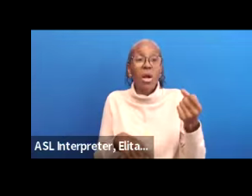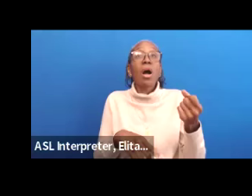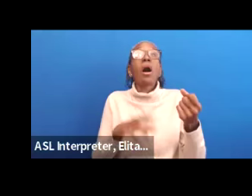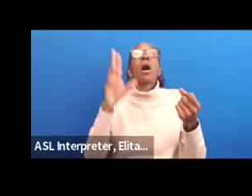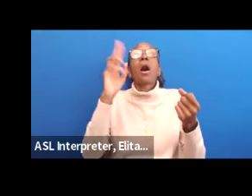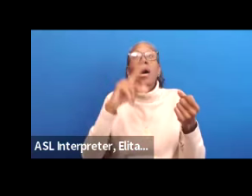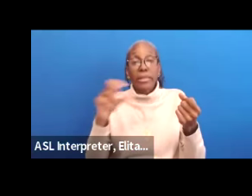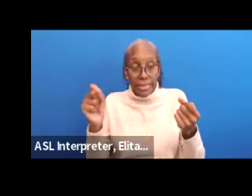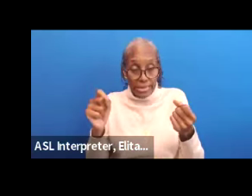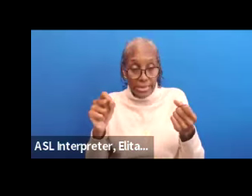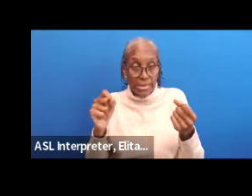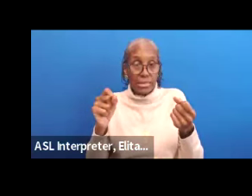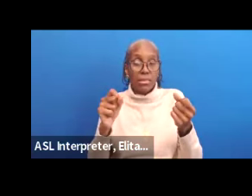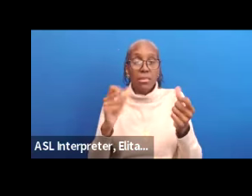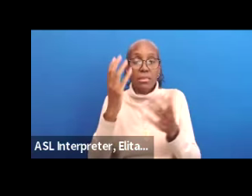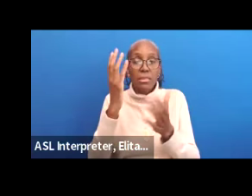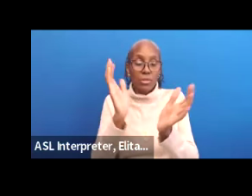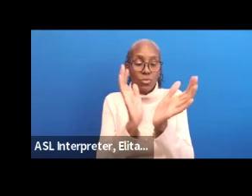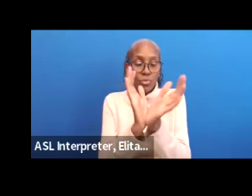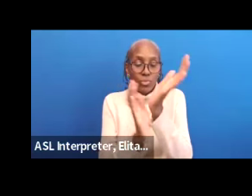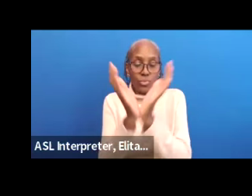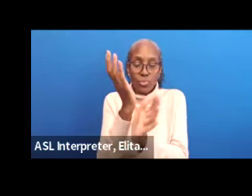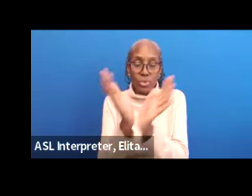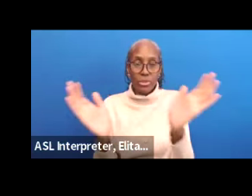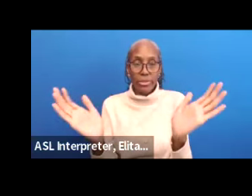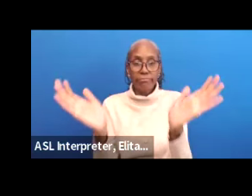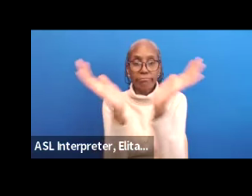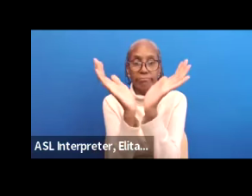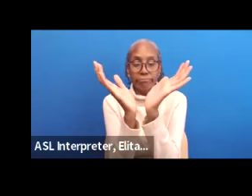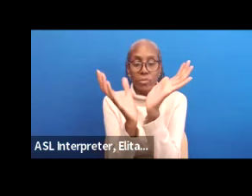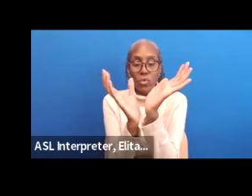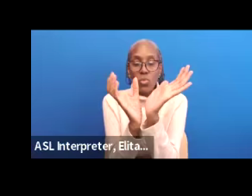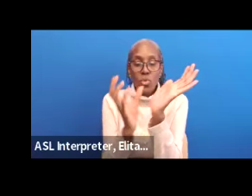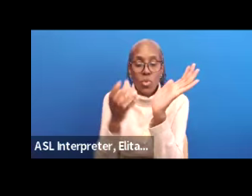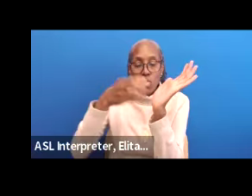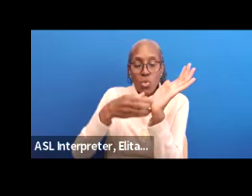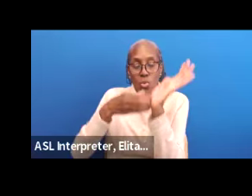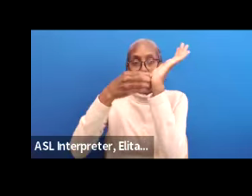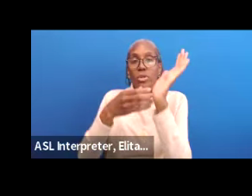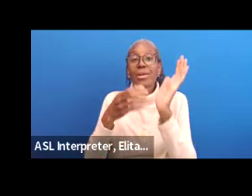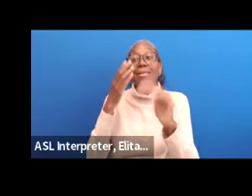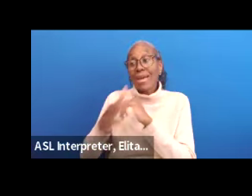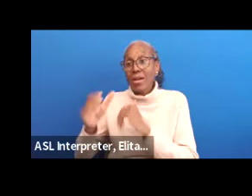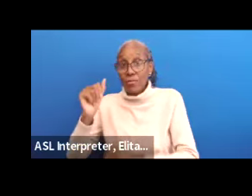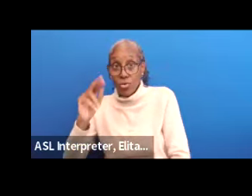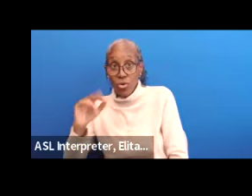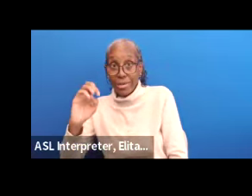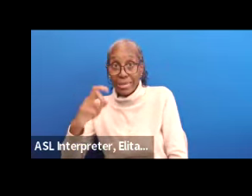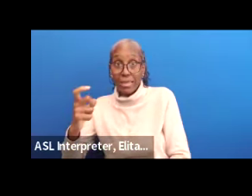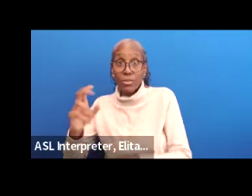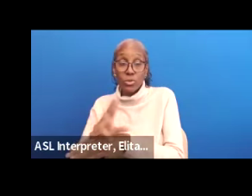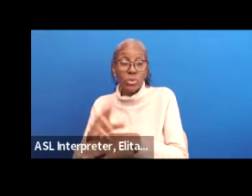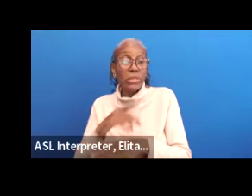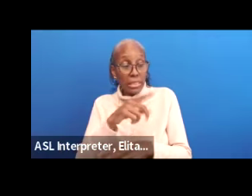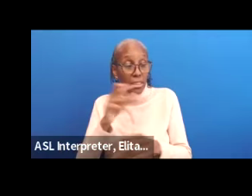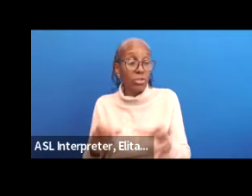was palming it between his wrists. And after the using the ARC-EX, he was able